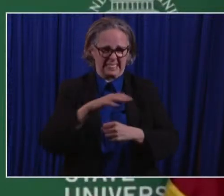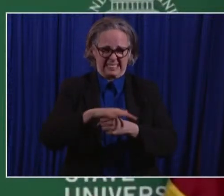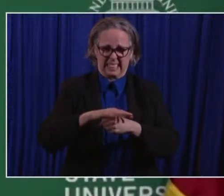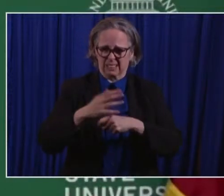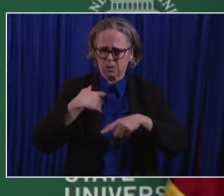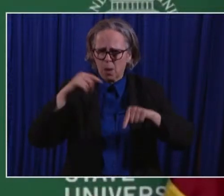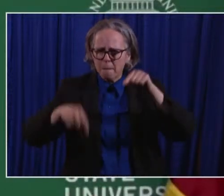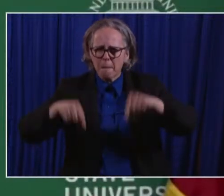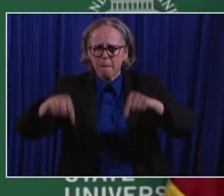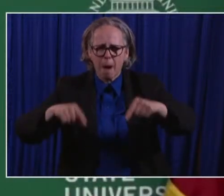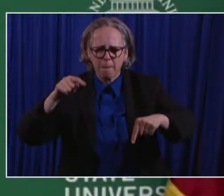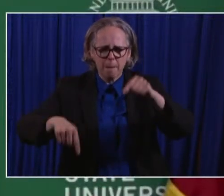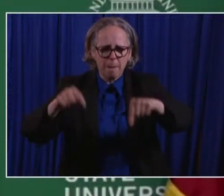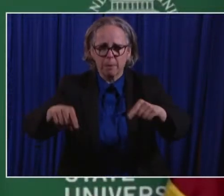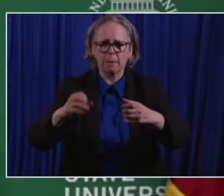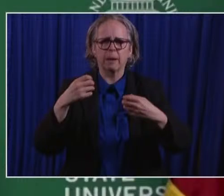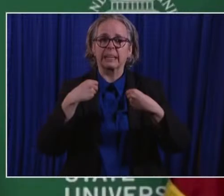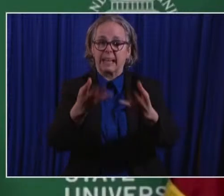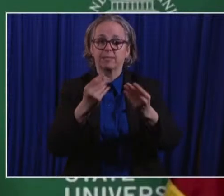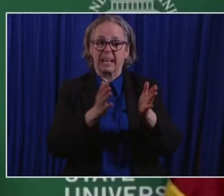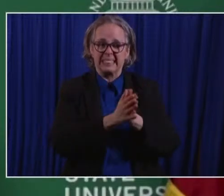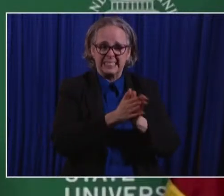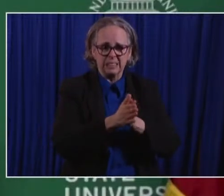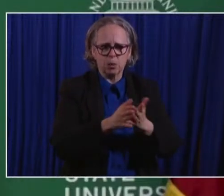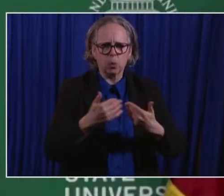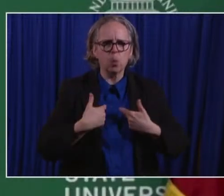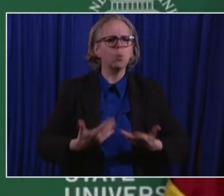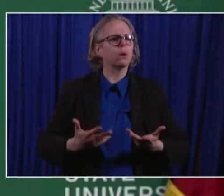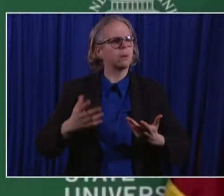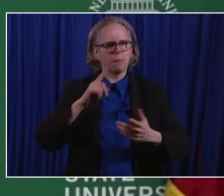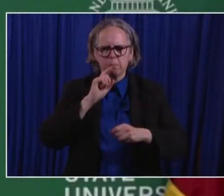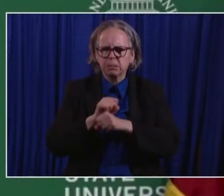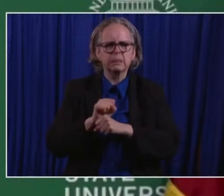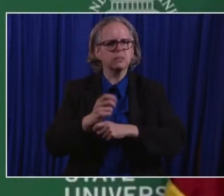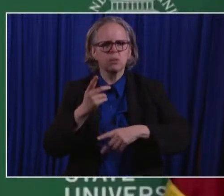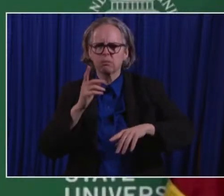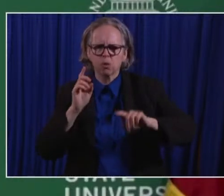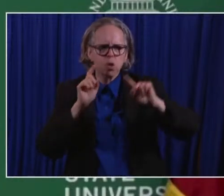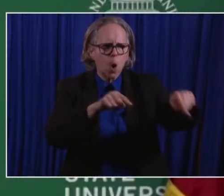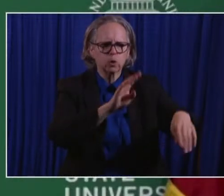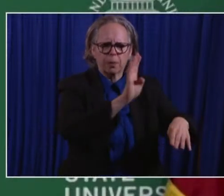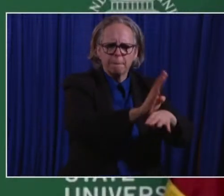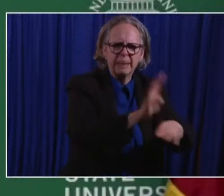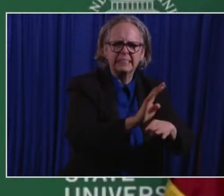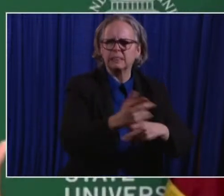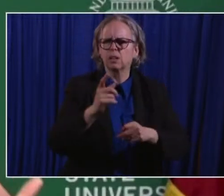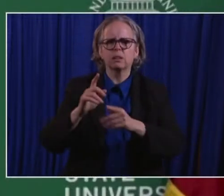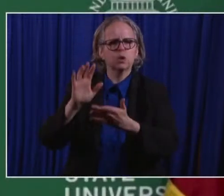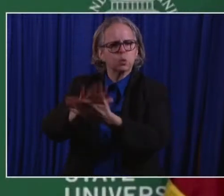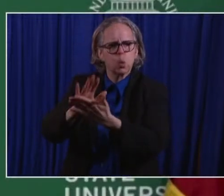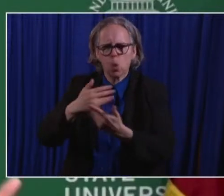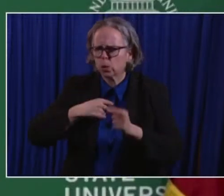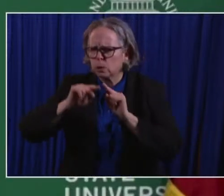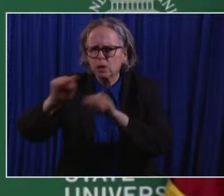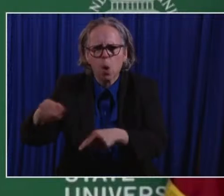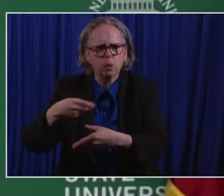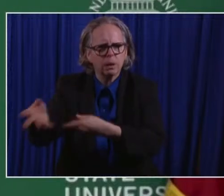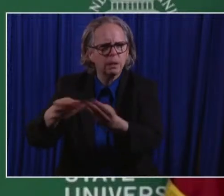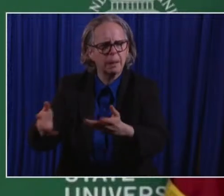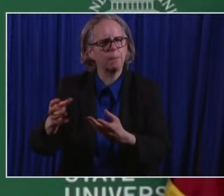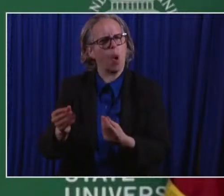are going into businesses, we're going into schools and going to places to make it more convenient. So, I think